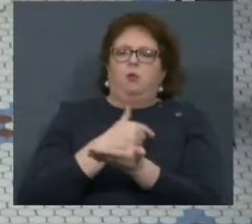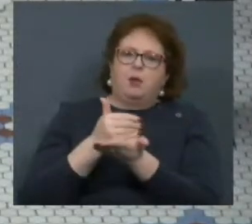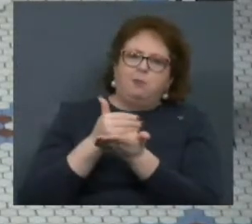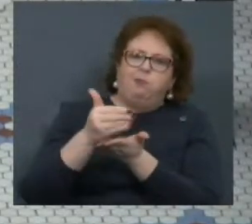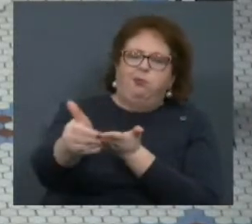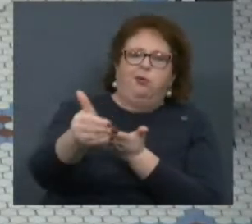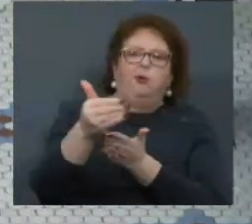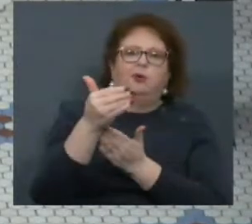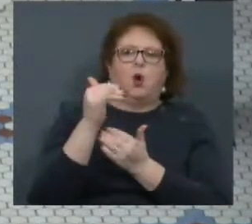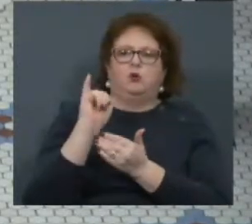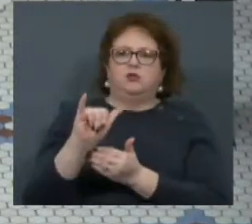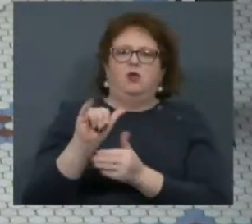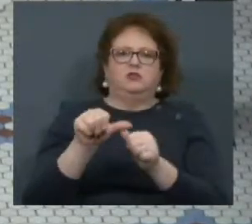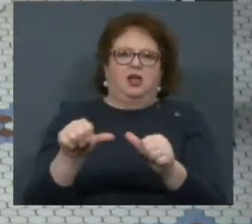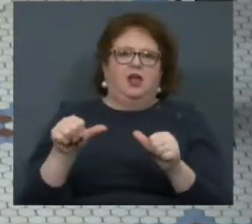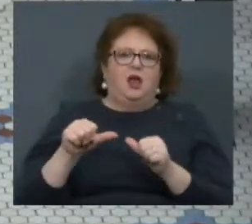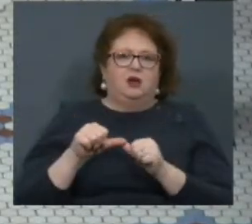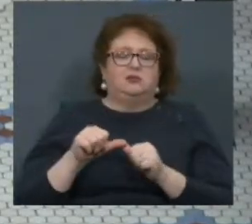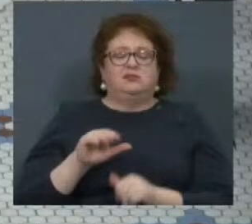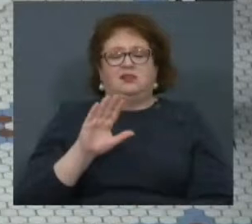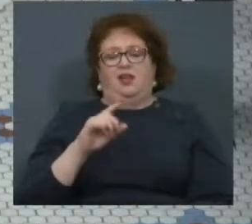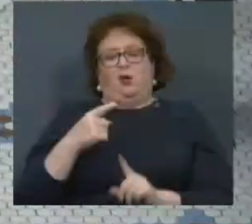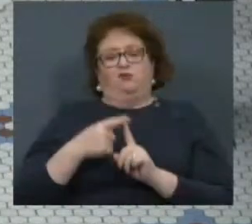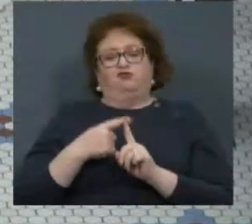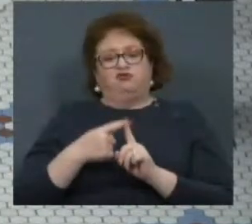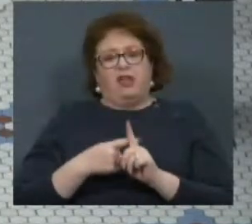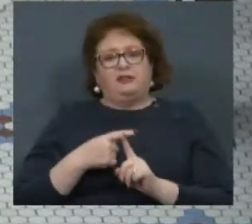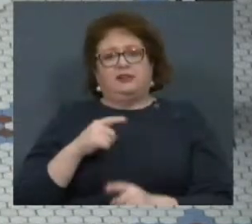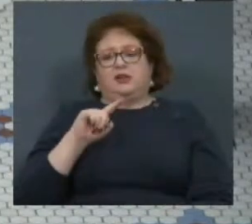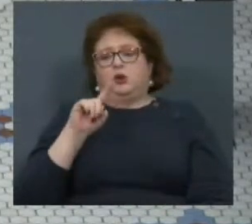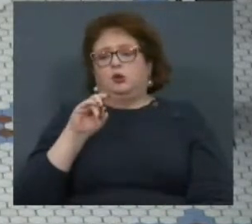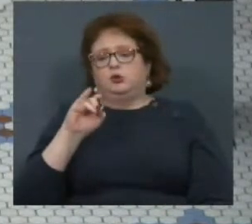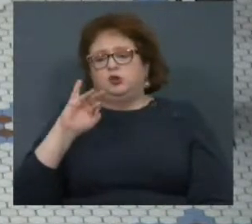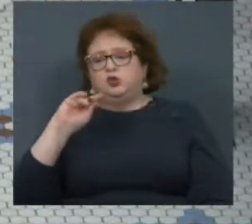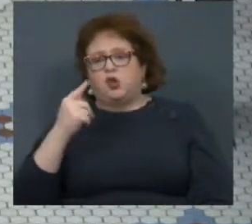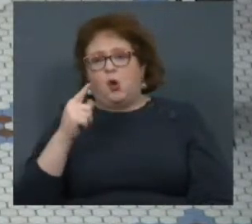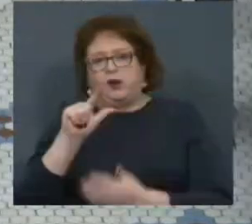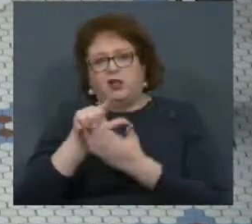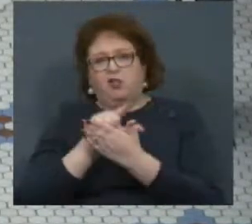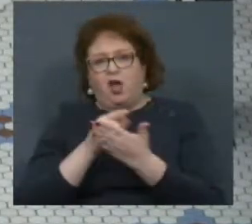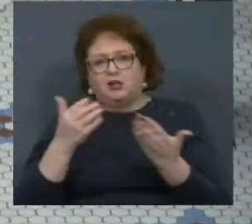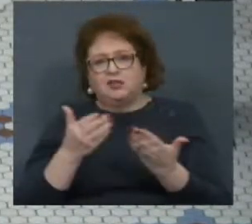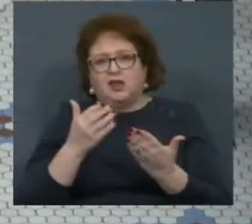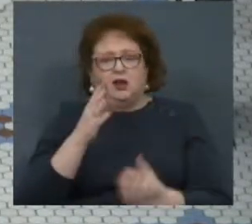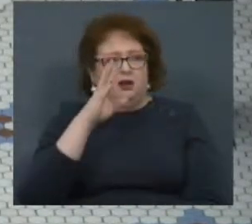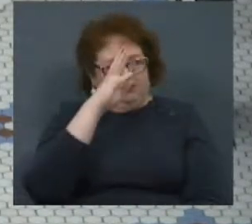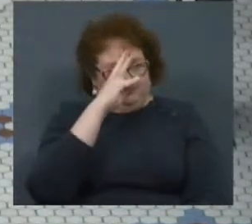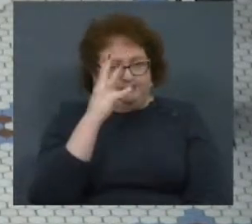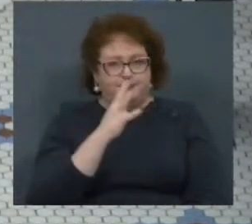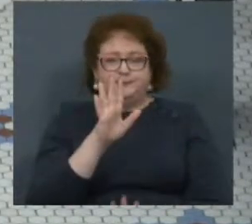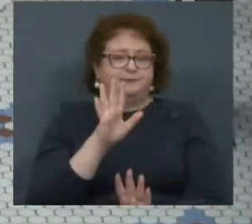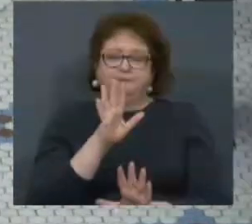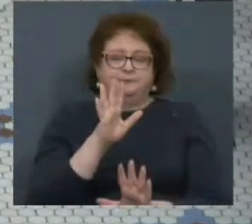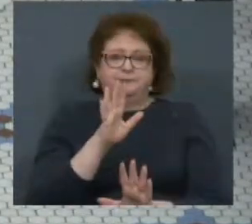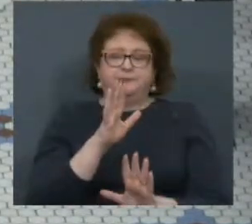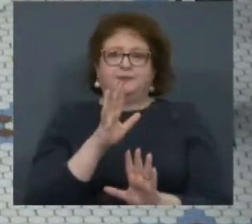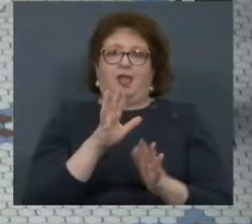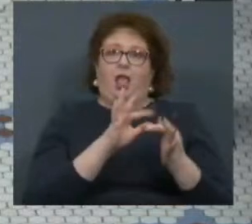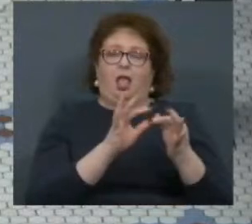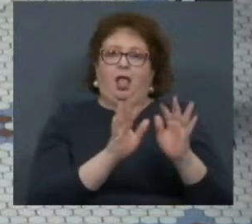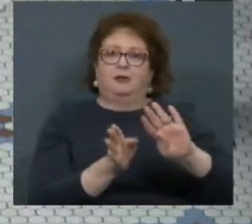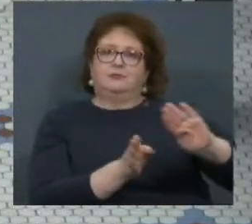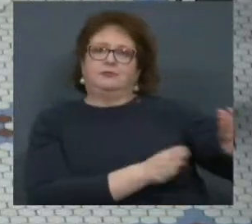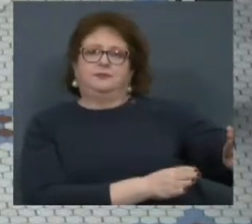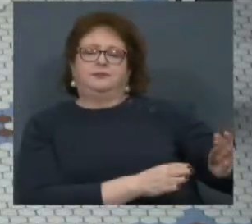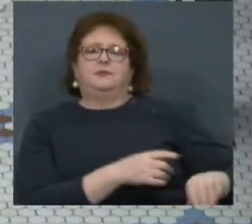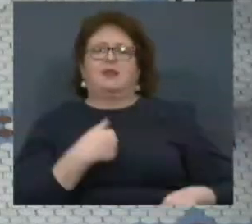And don't even get me started on renting and zoning laws here. Now, I don't need to explain all this to y'all. You're the city leaders